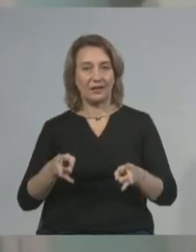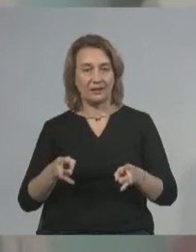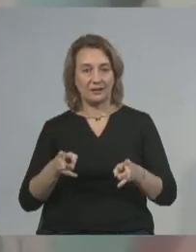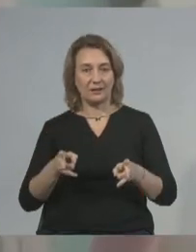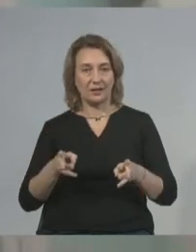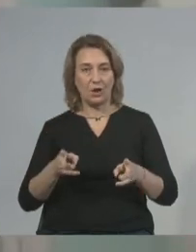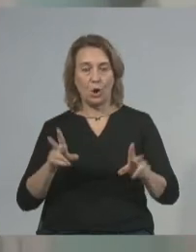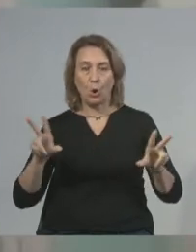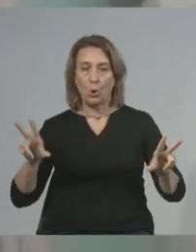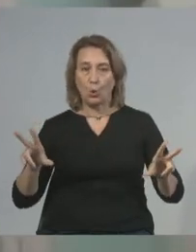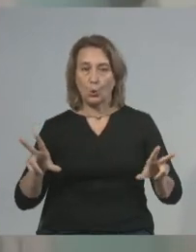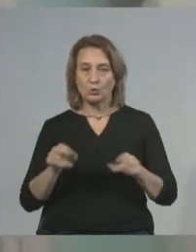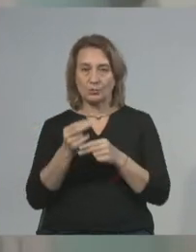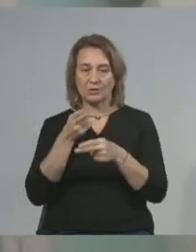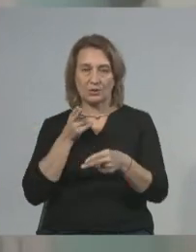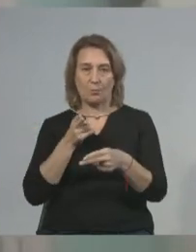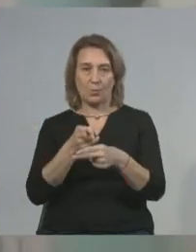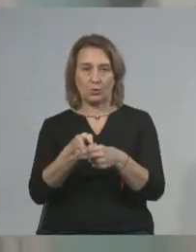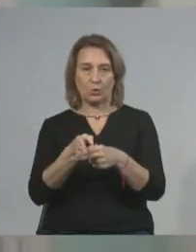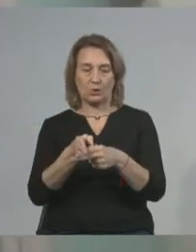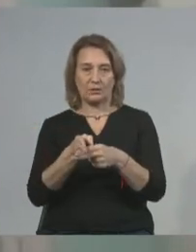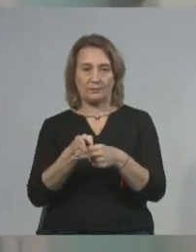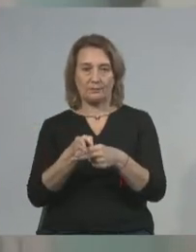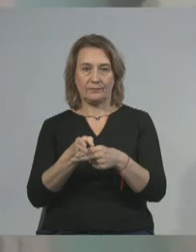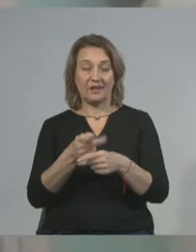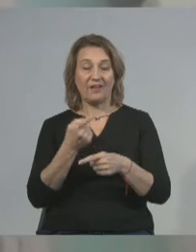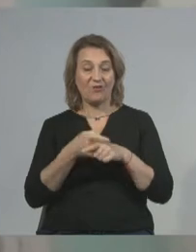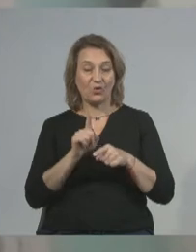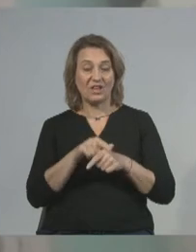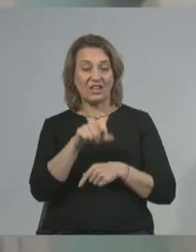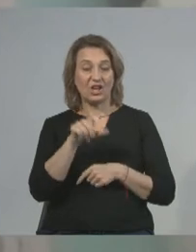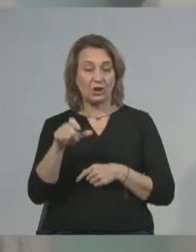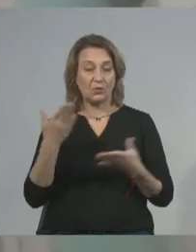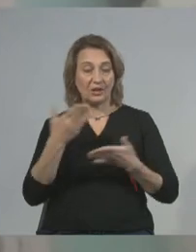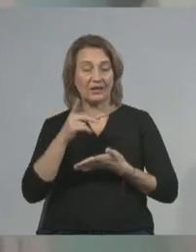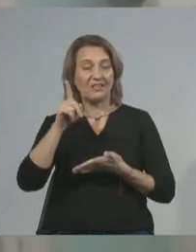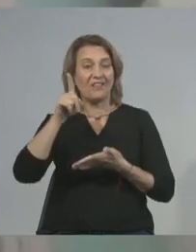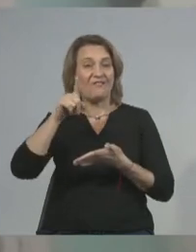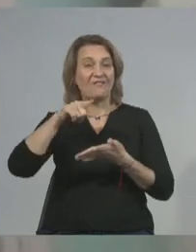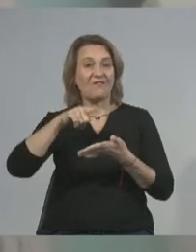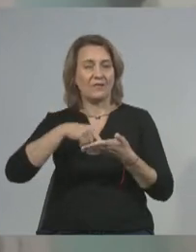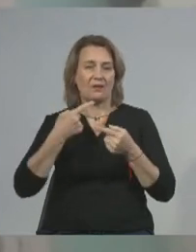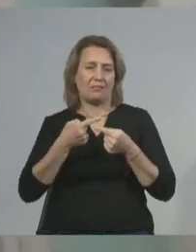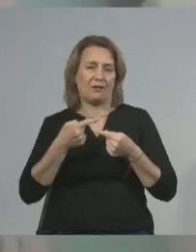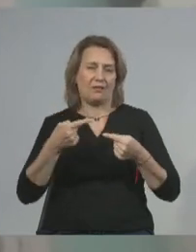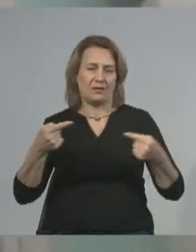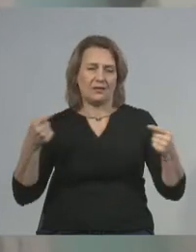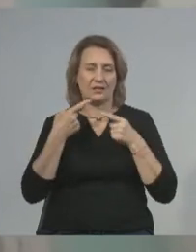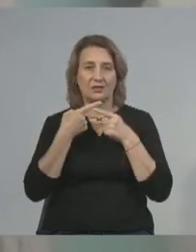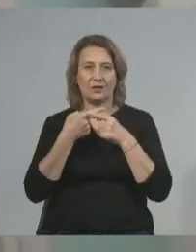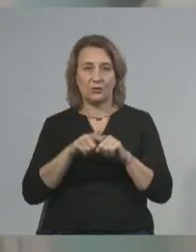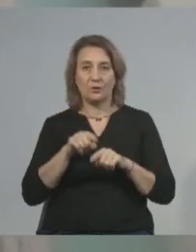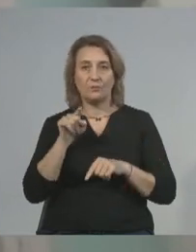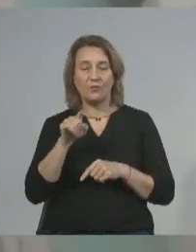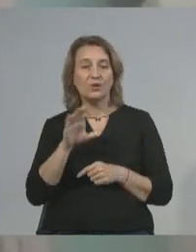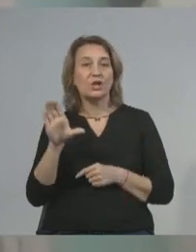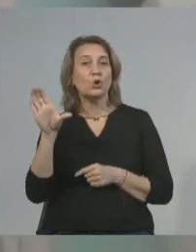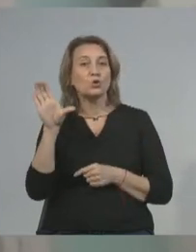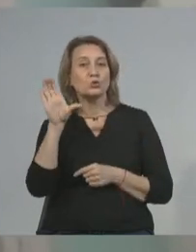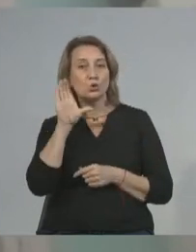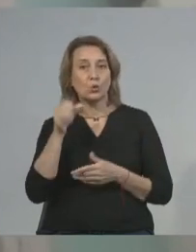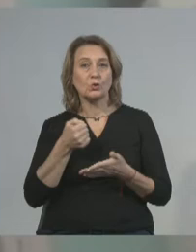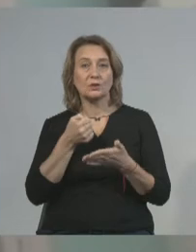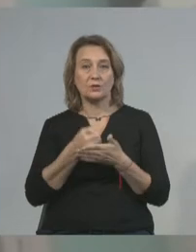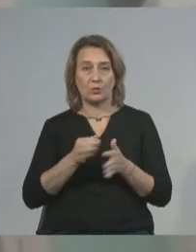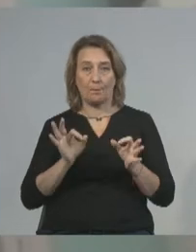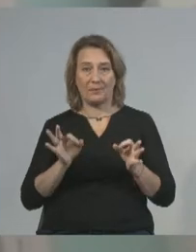believe in anti-fox kinds of crazy uh theory so we but it so it pays off more i think that's often for